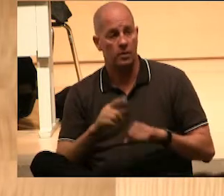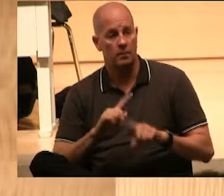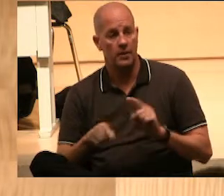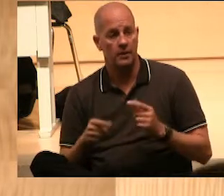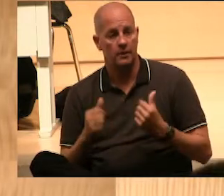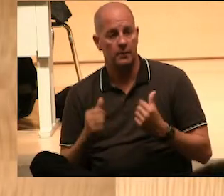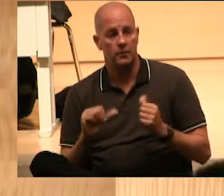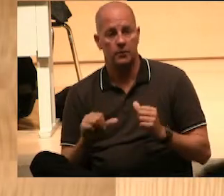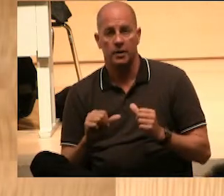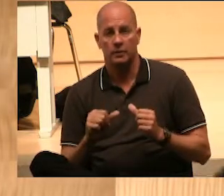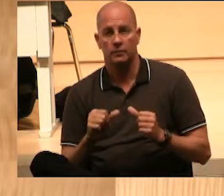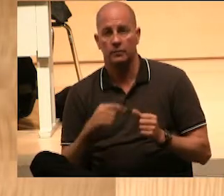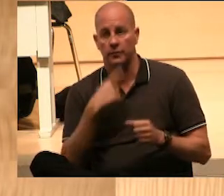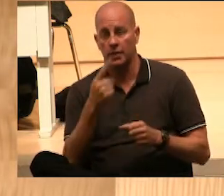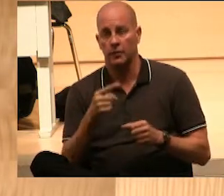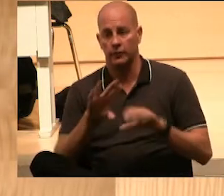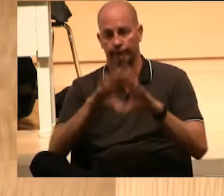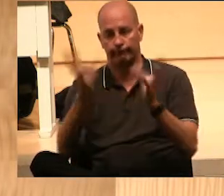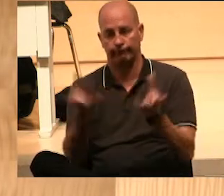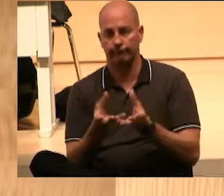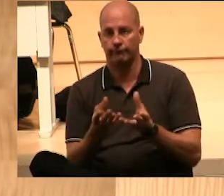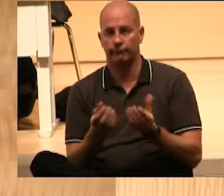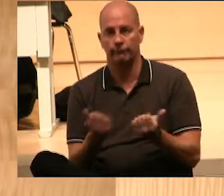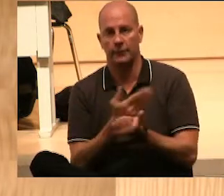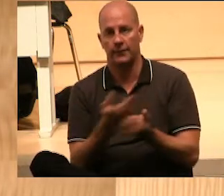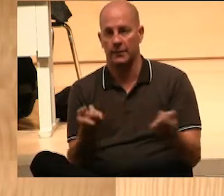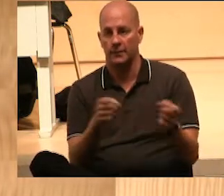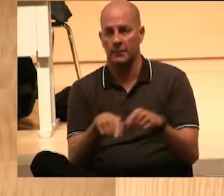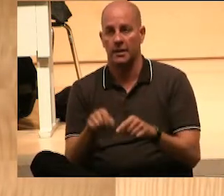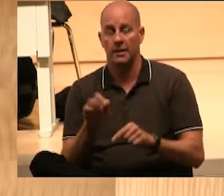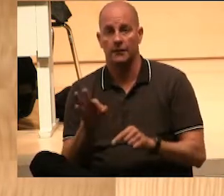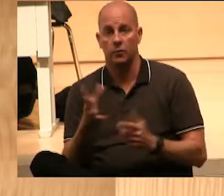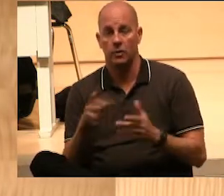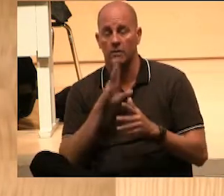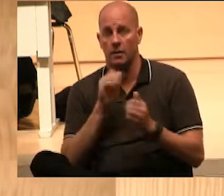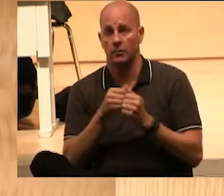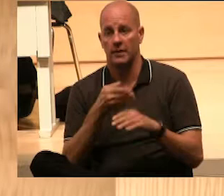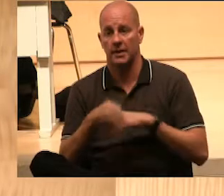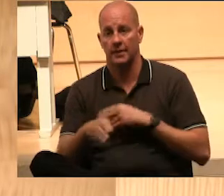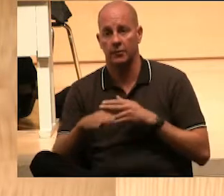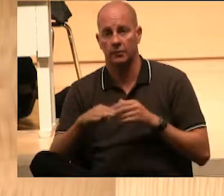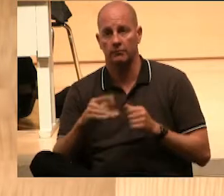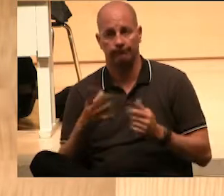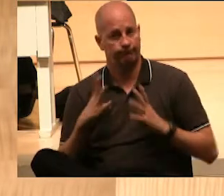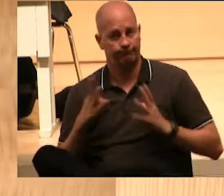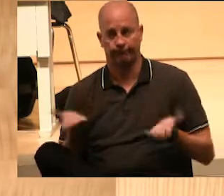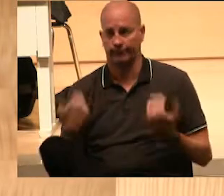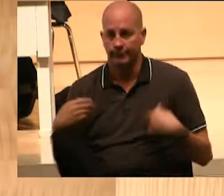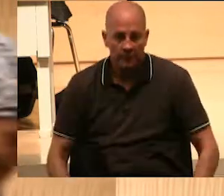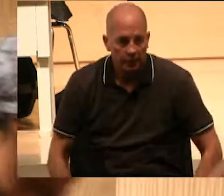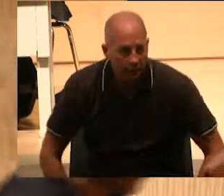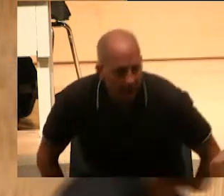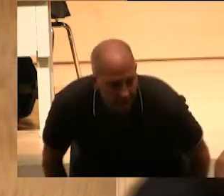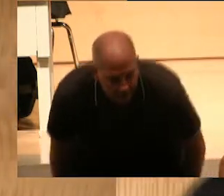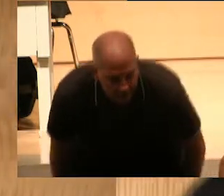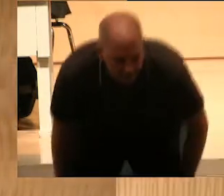tried to give you all an overview, and please feel free to find me during the break or after.